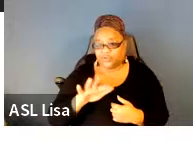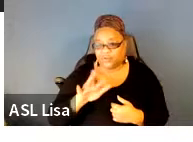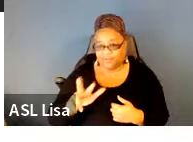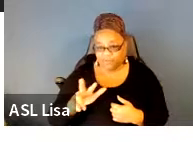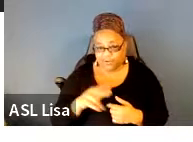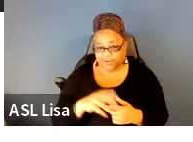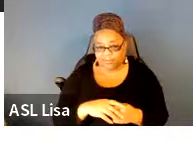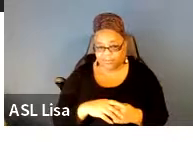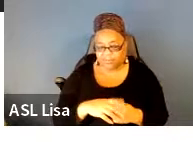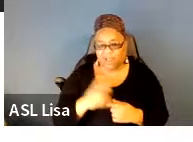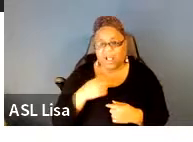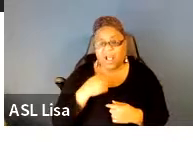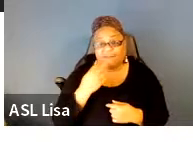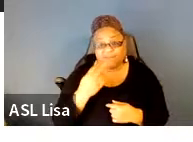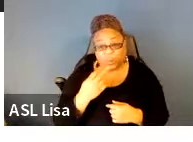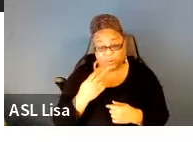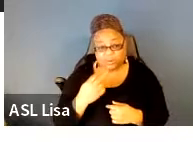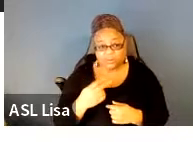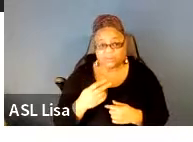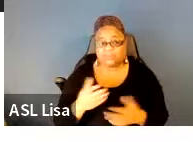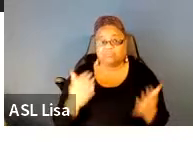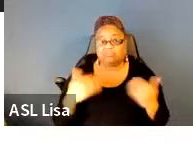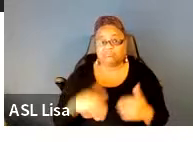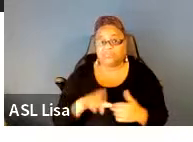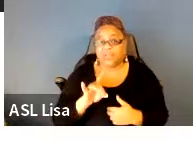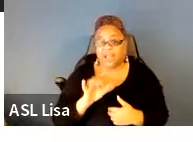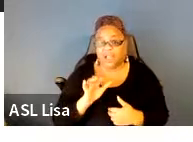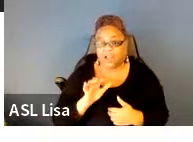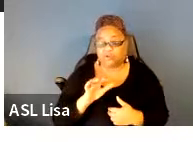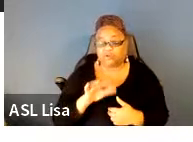1-800-872-2253. That's our voice line,